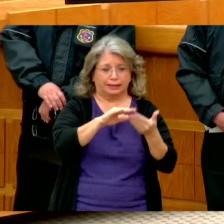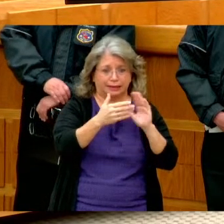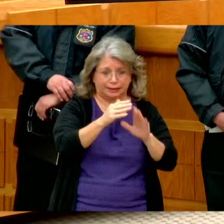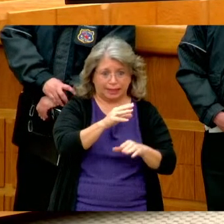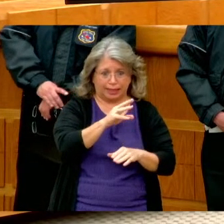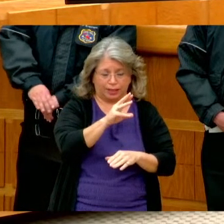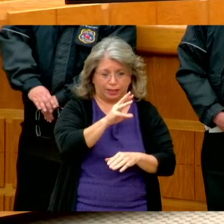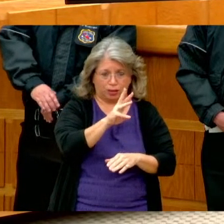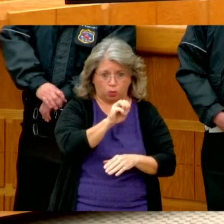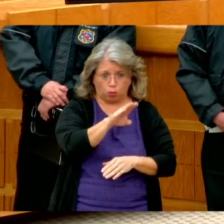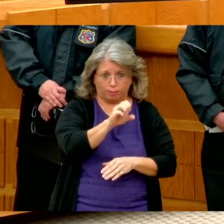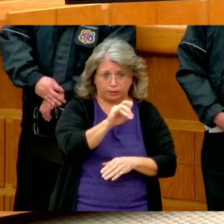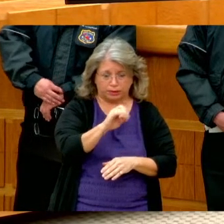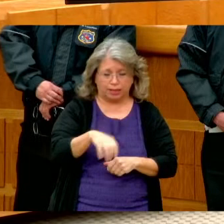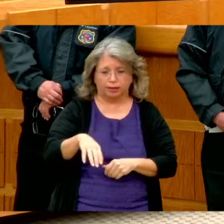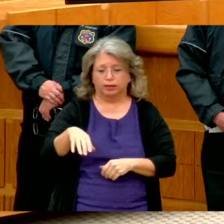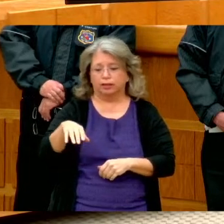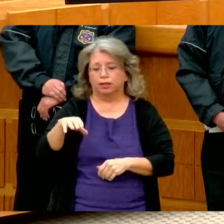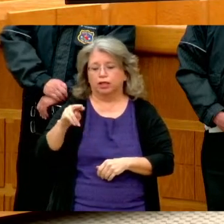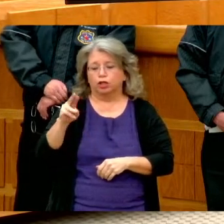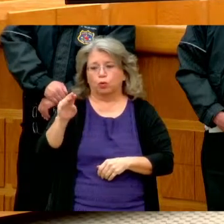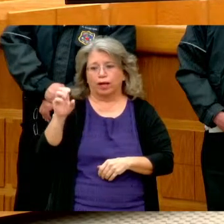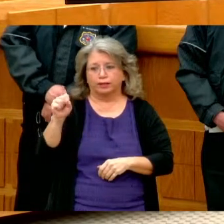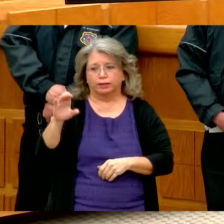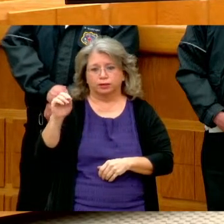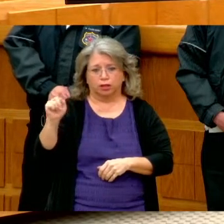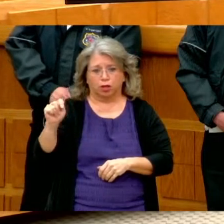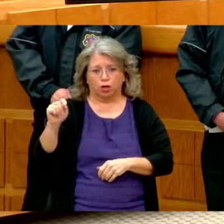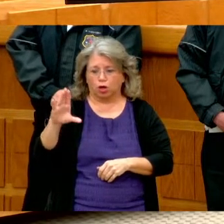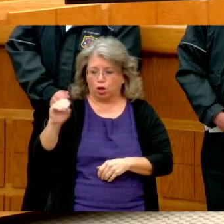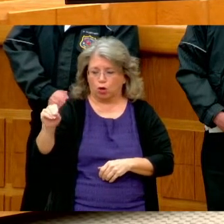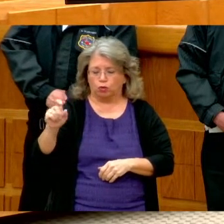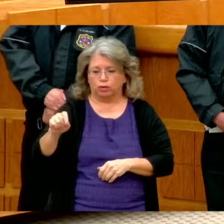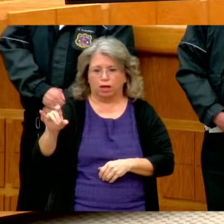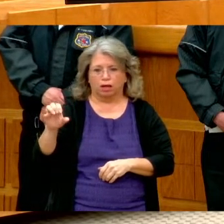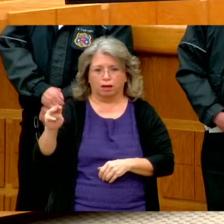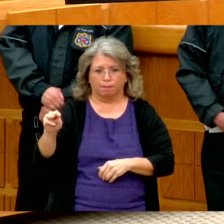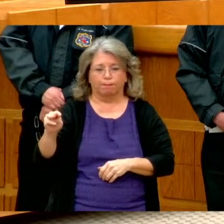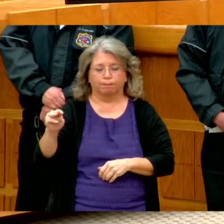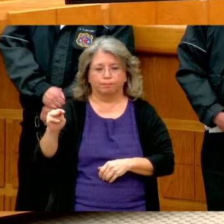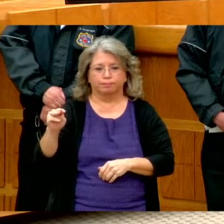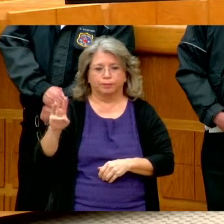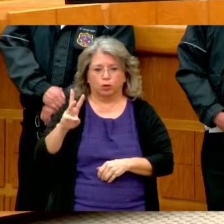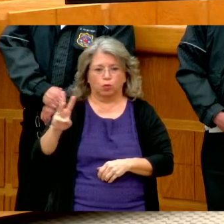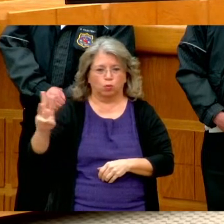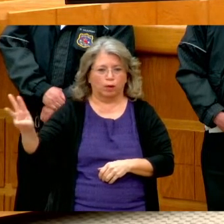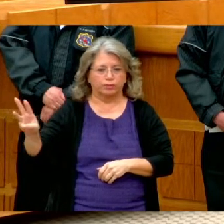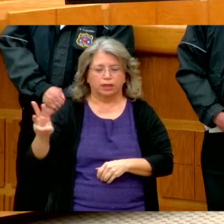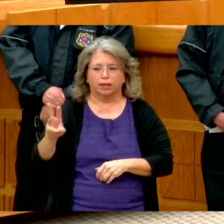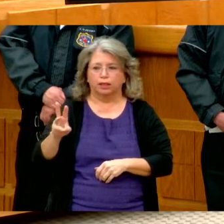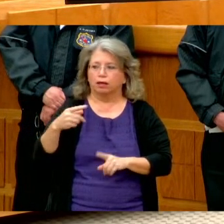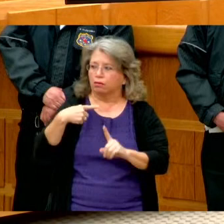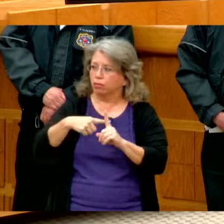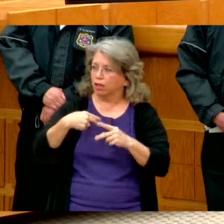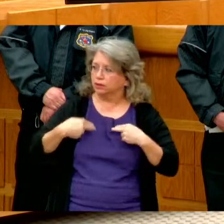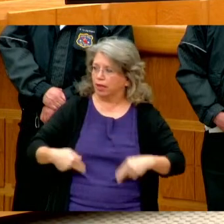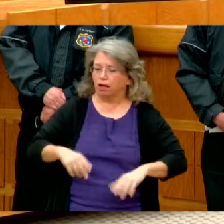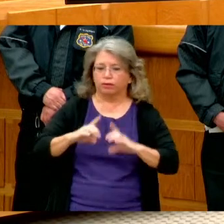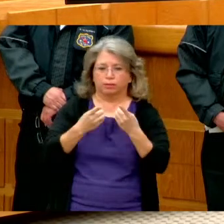nuecesco.com website. I'm going to give it to you in a minute for the media, but I'm going to try to walk us through it, plus the health department's